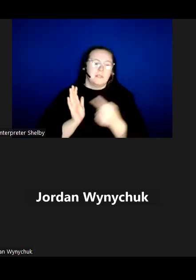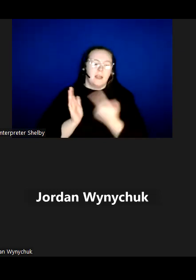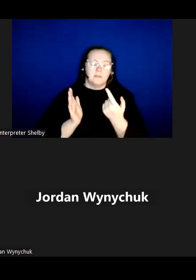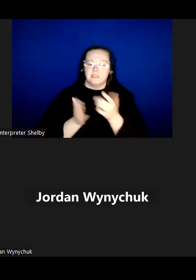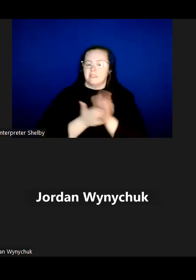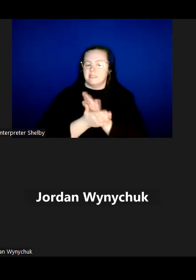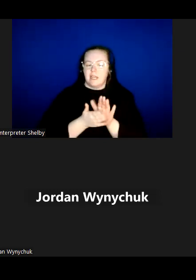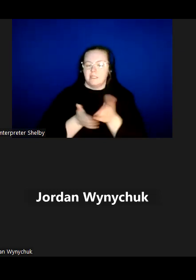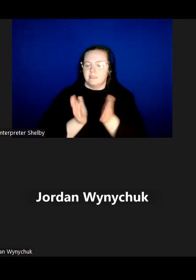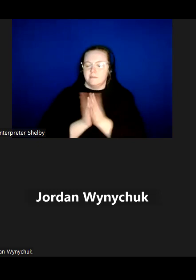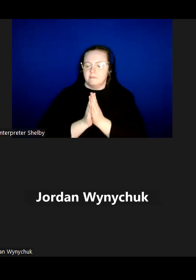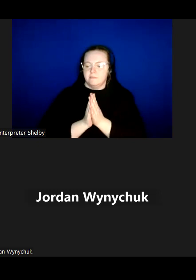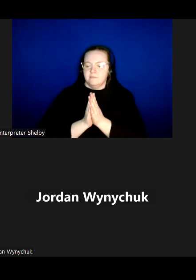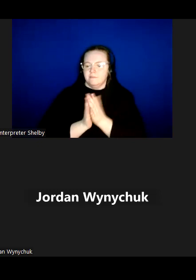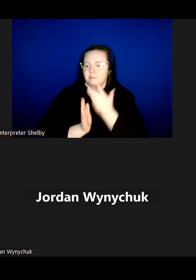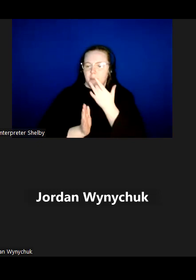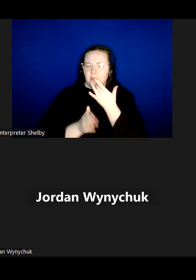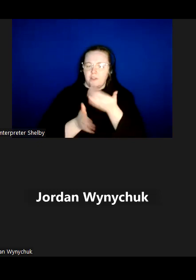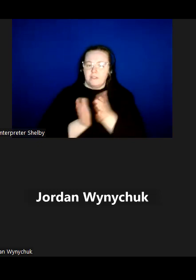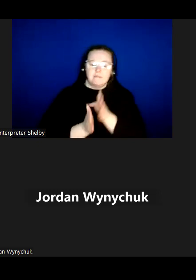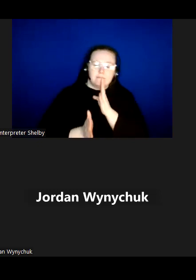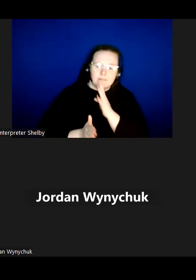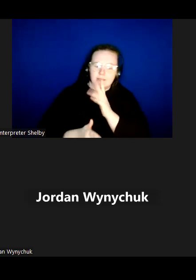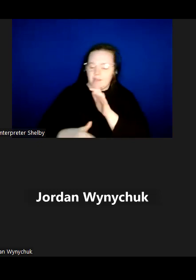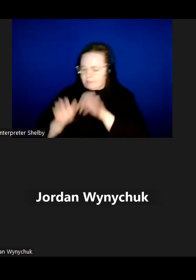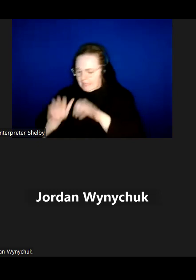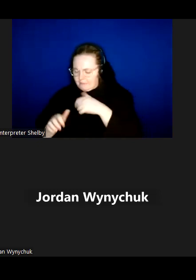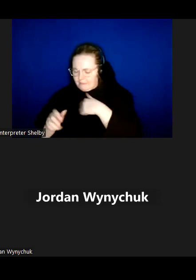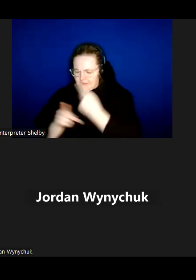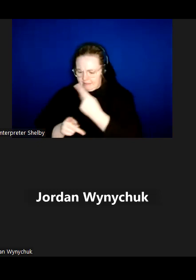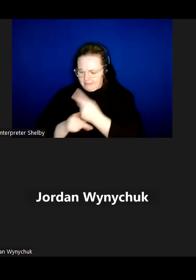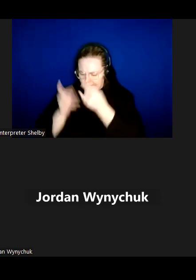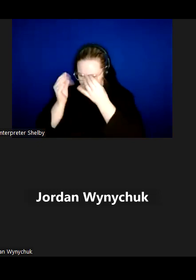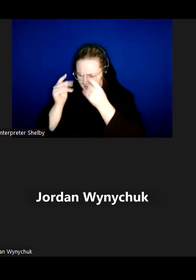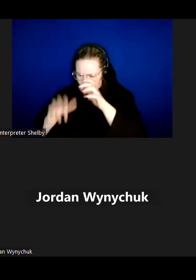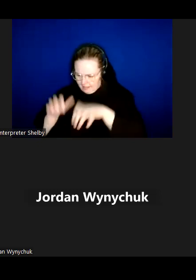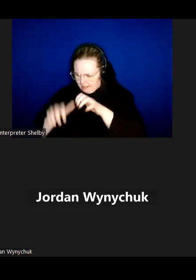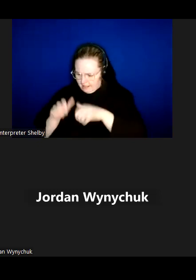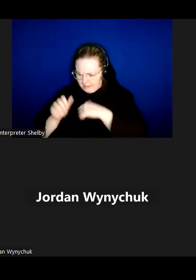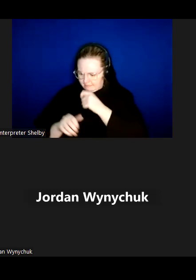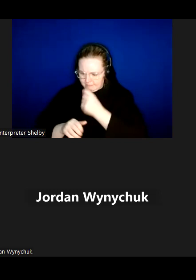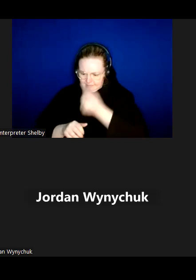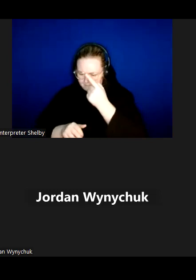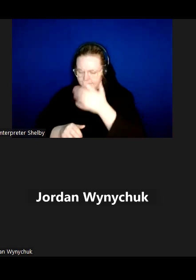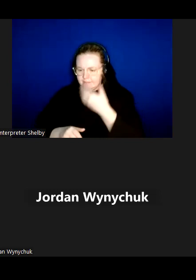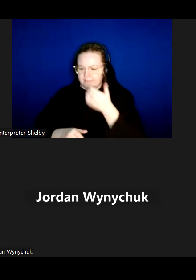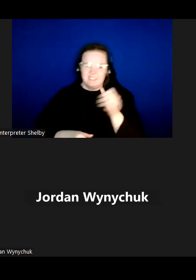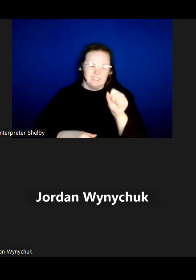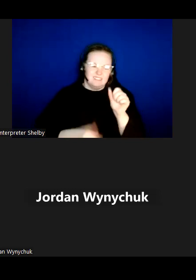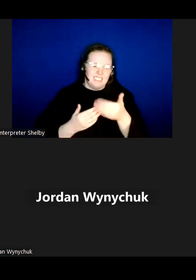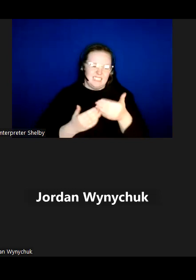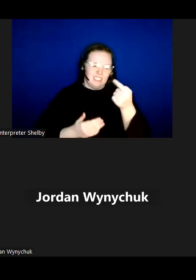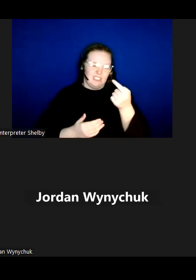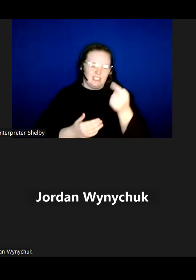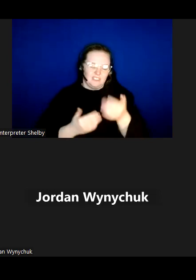ask as opposed to typing, because as you're typing, you're trying to think of how, so the other person understands what it is you're trying to ask, right? Sometimes it's easier just to have